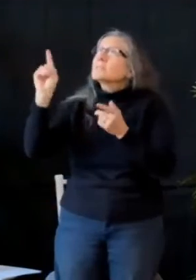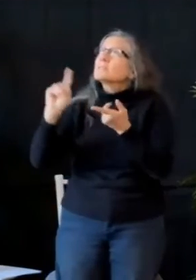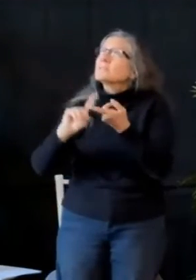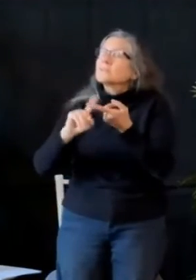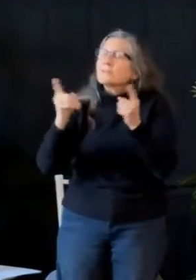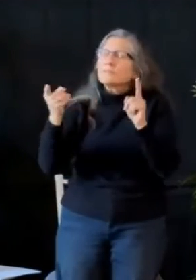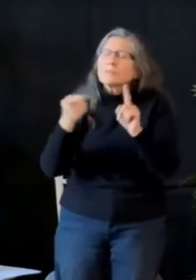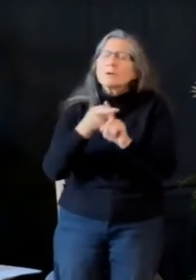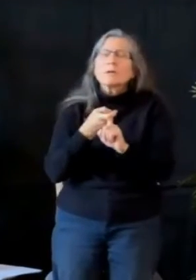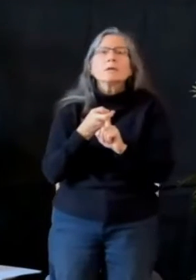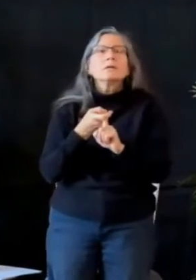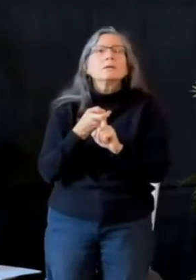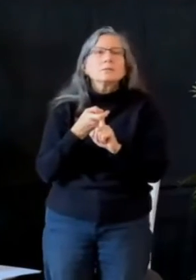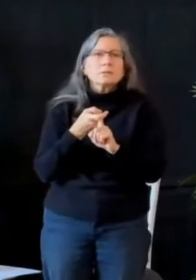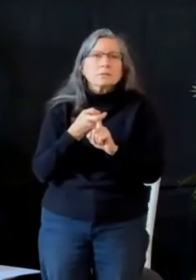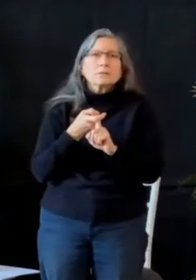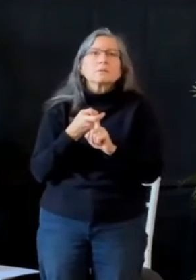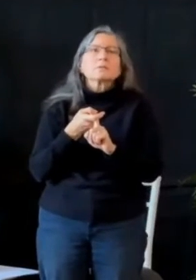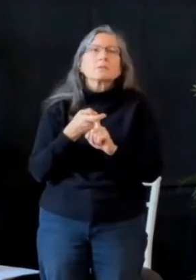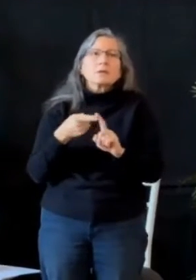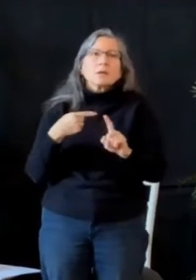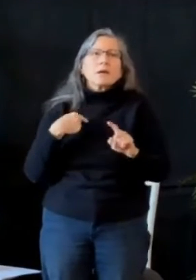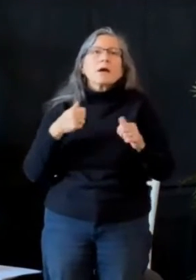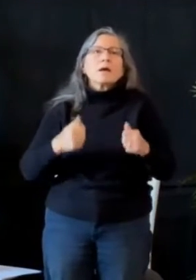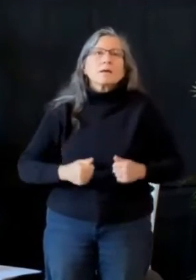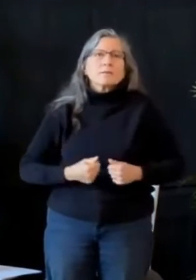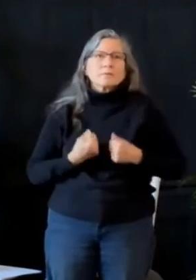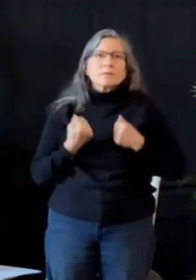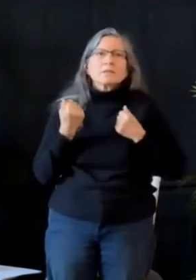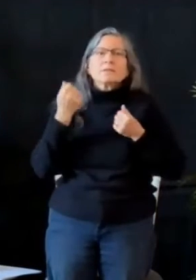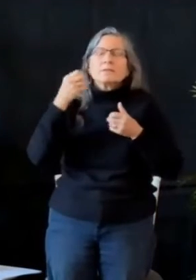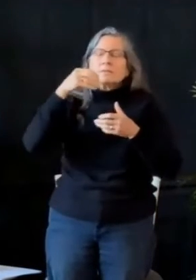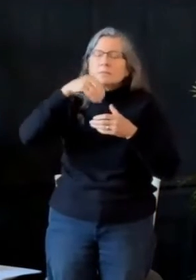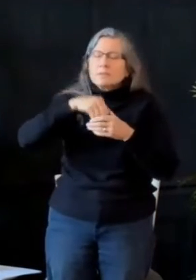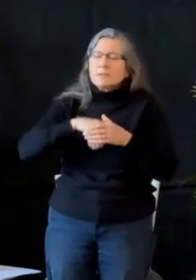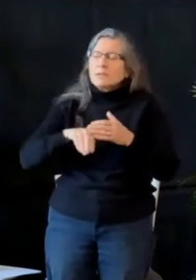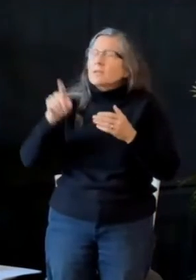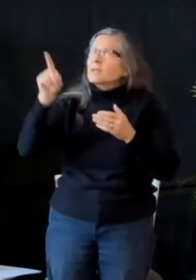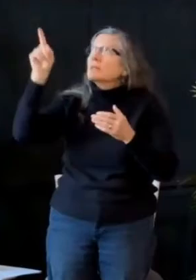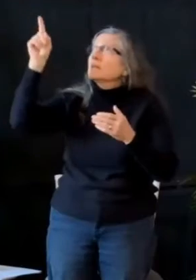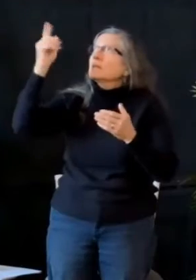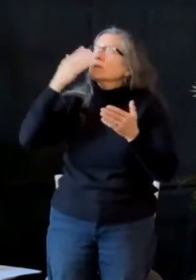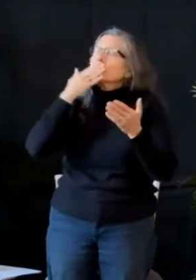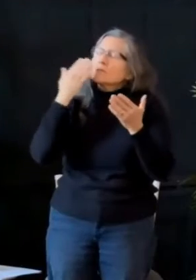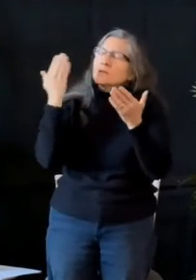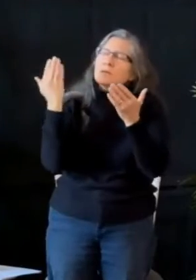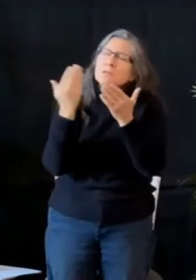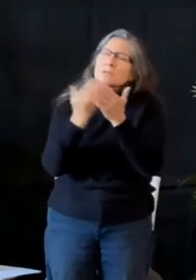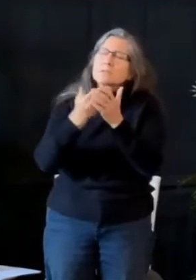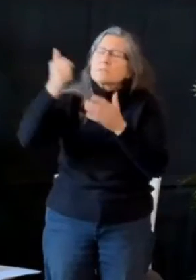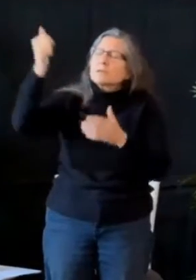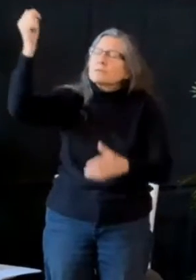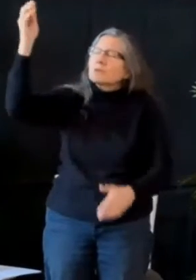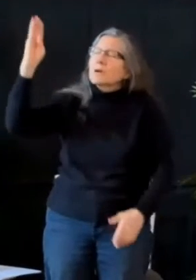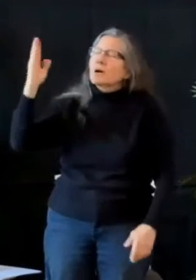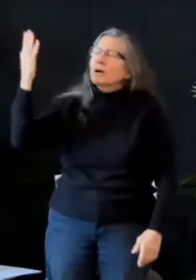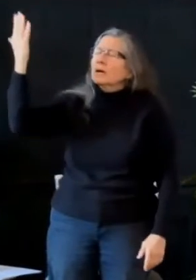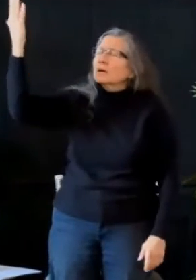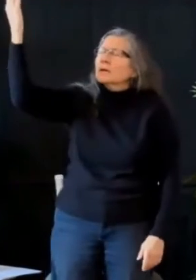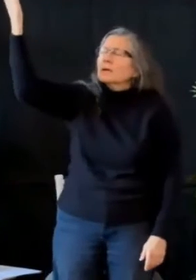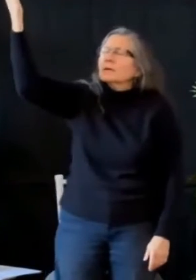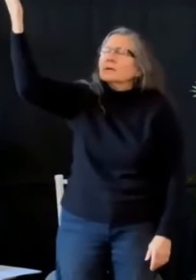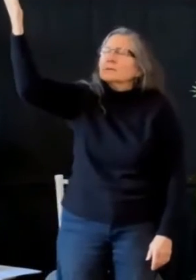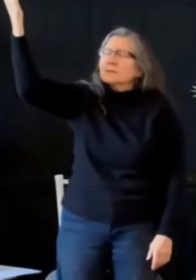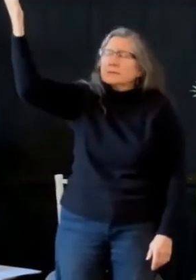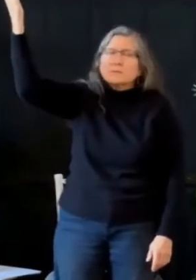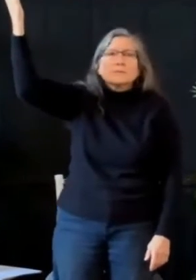you as a friend. And I have lived in the goodness of